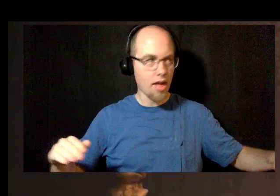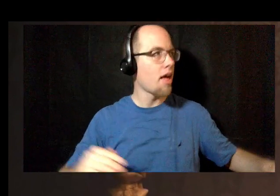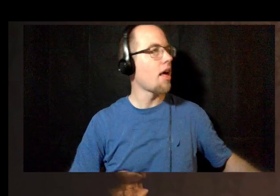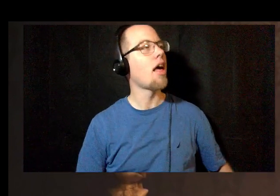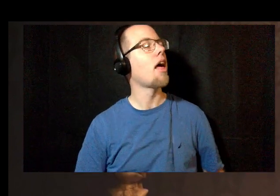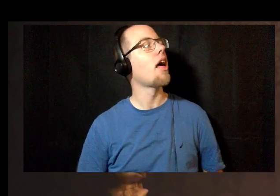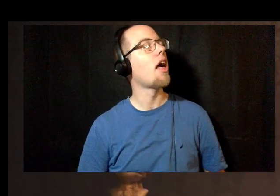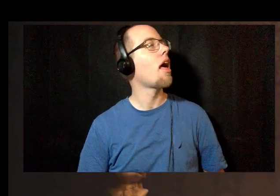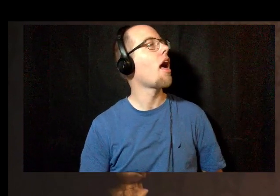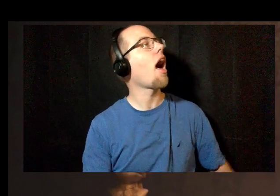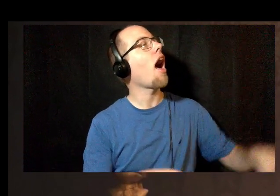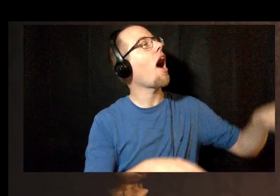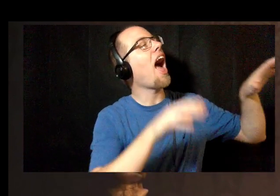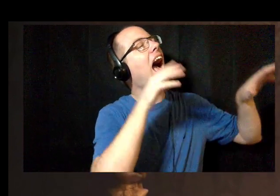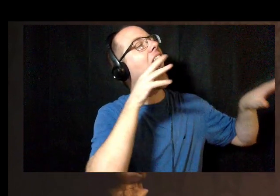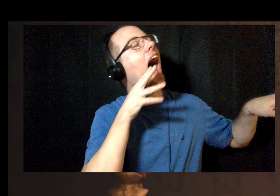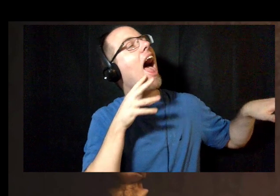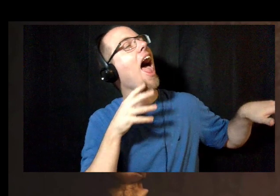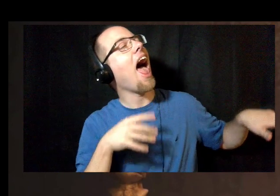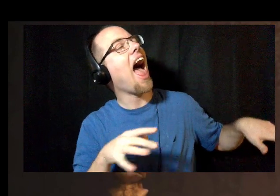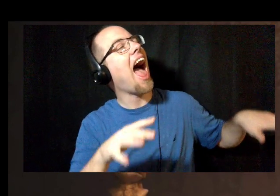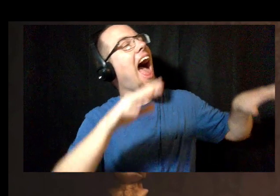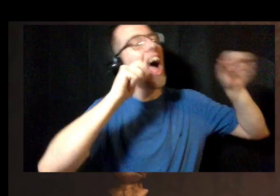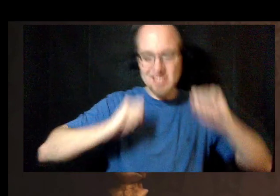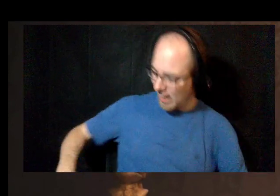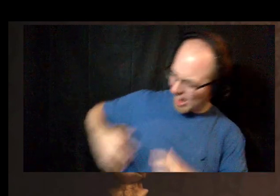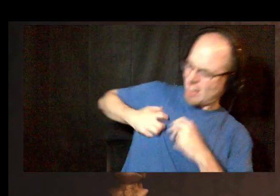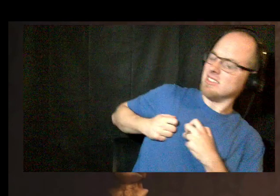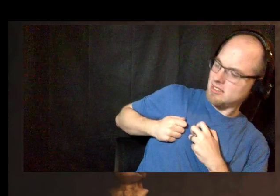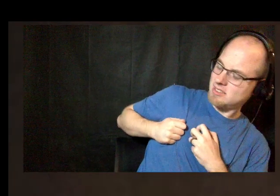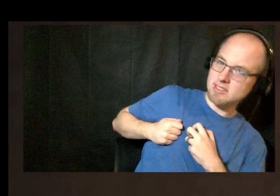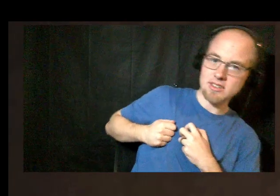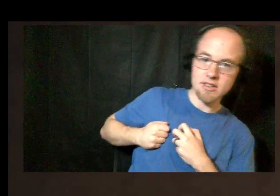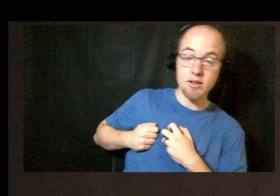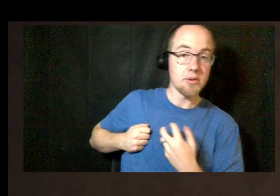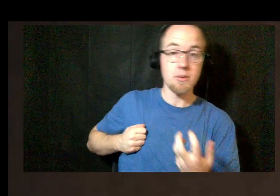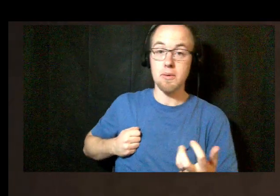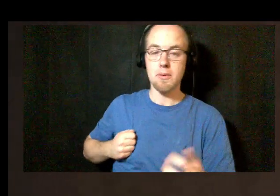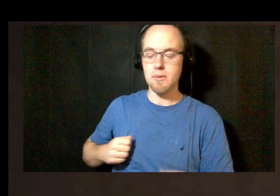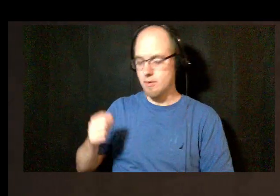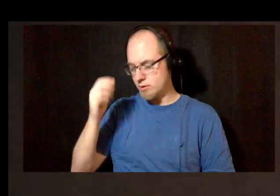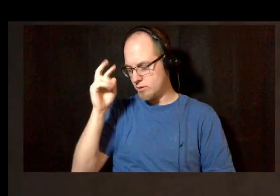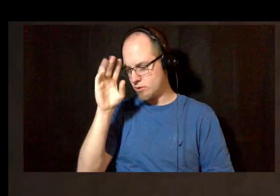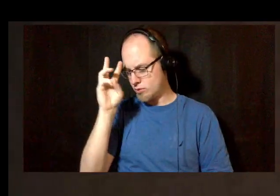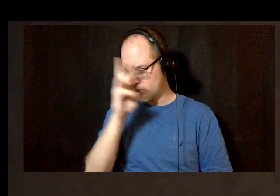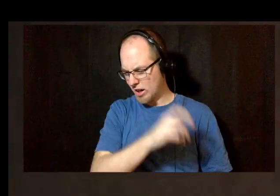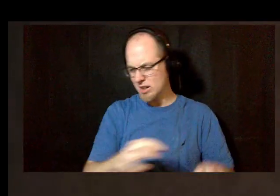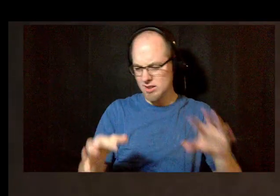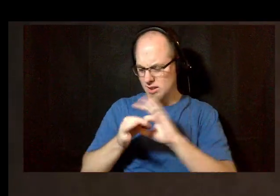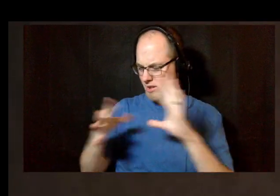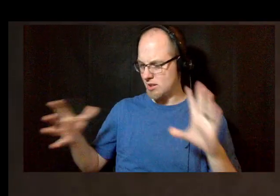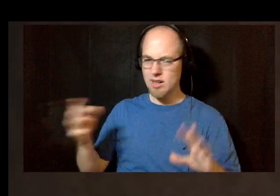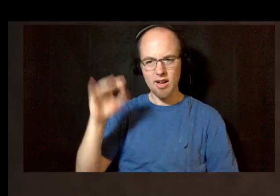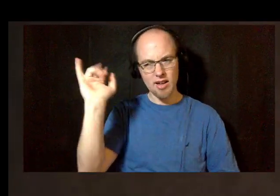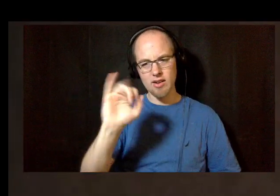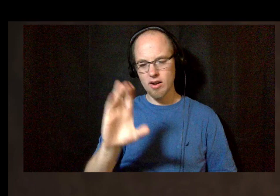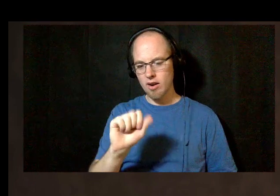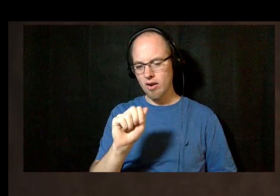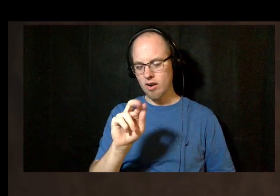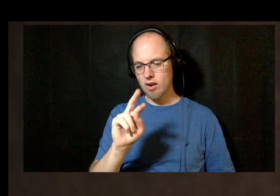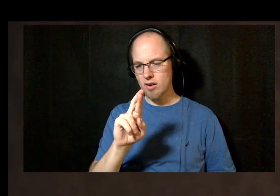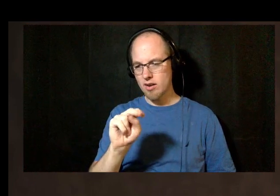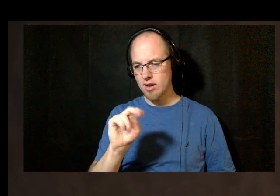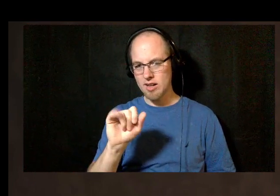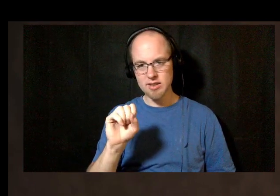Complain when you get munched. There's that weird disconnect, you know? It's the same thing as carnism. It's like if I imagine a pig is just